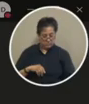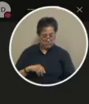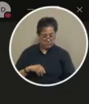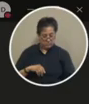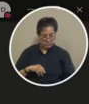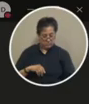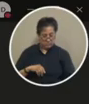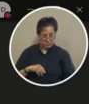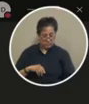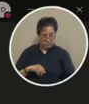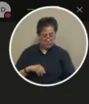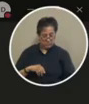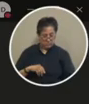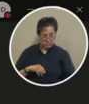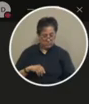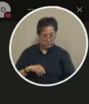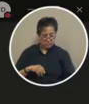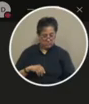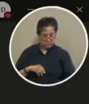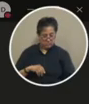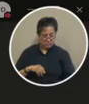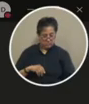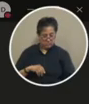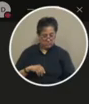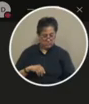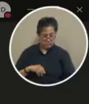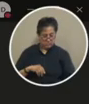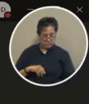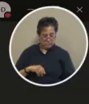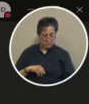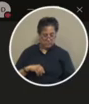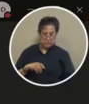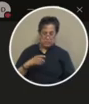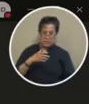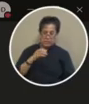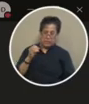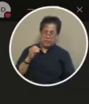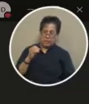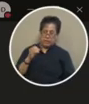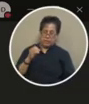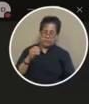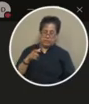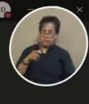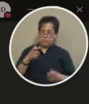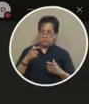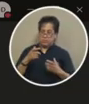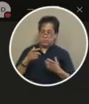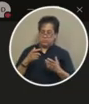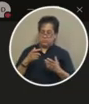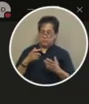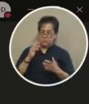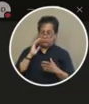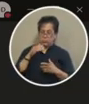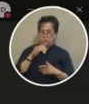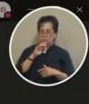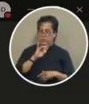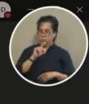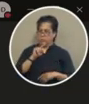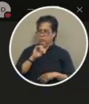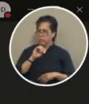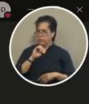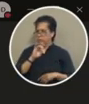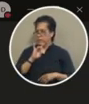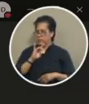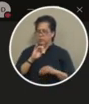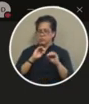Hannah Williams, Streets and Maintenance. Item 22.1 is the second reading of an ordinance amending Title 1288-180,